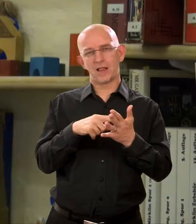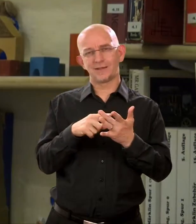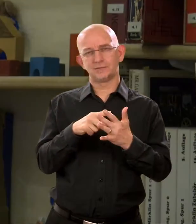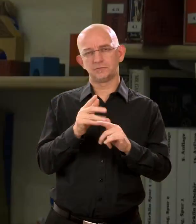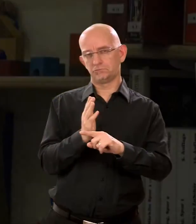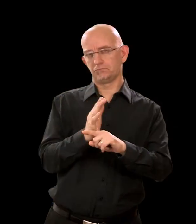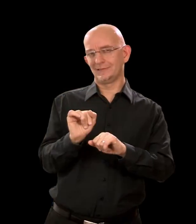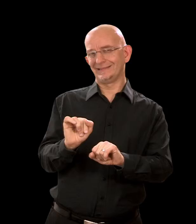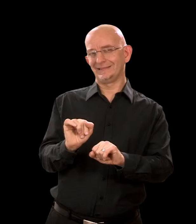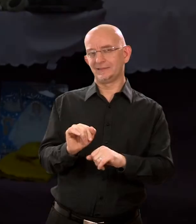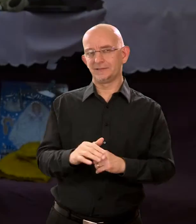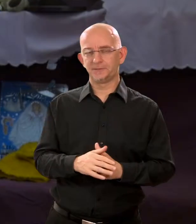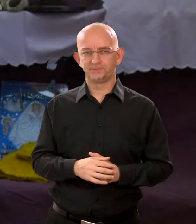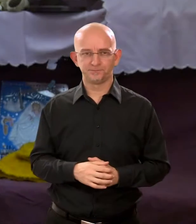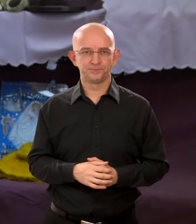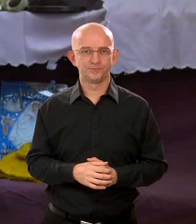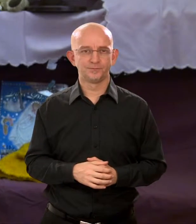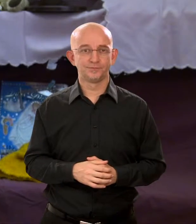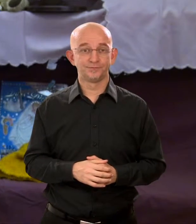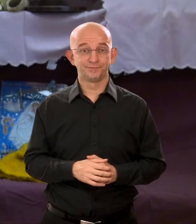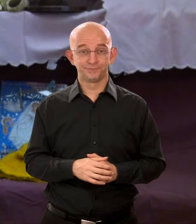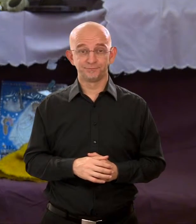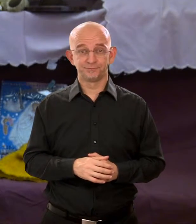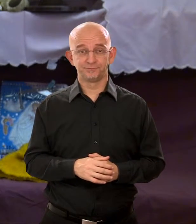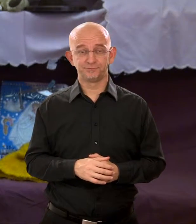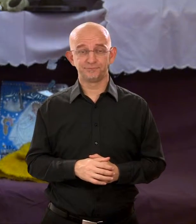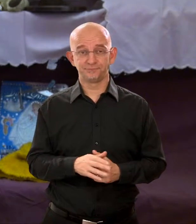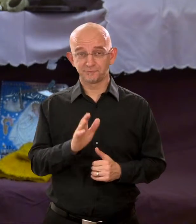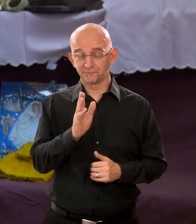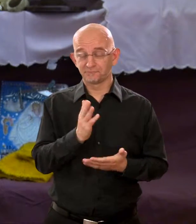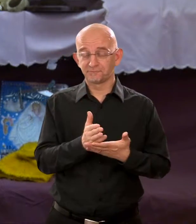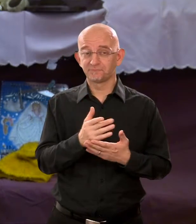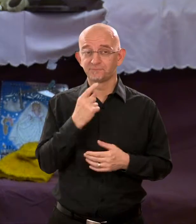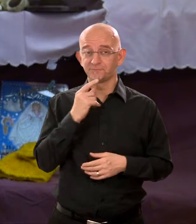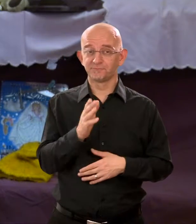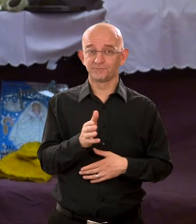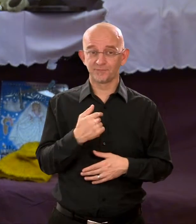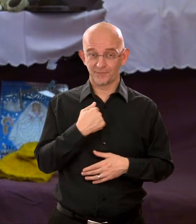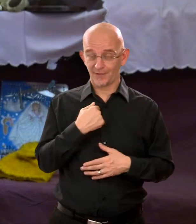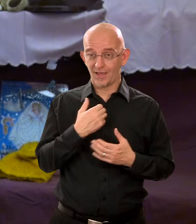form of Bakelite. Yes, I had lots of dolls. I had